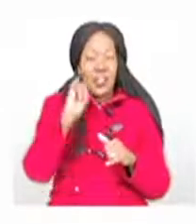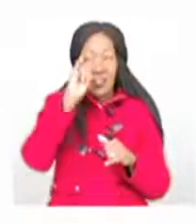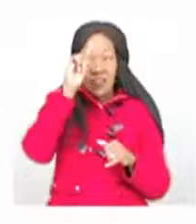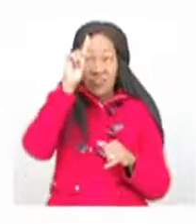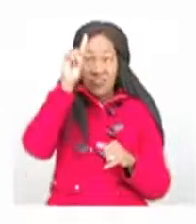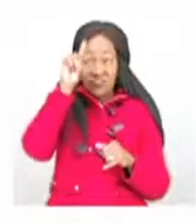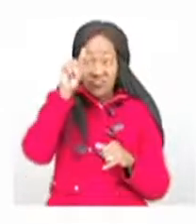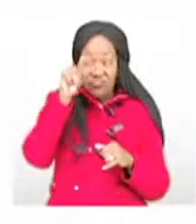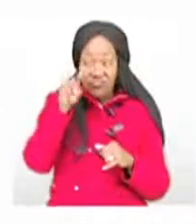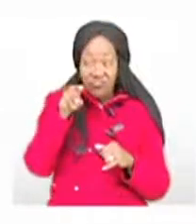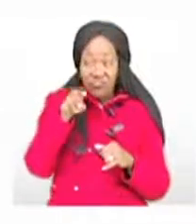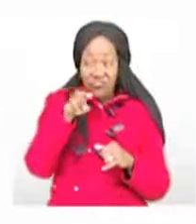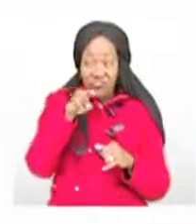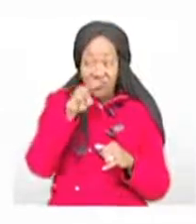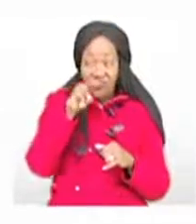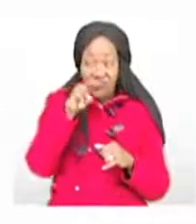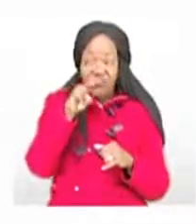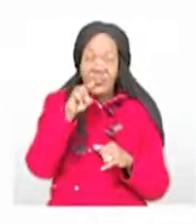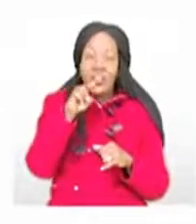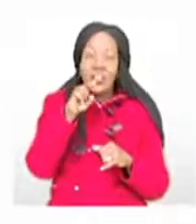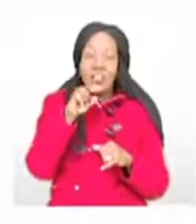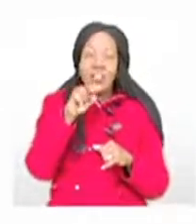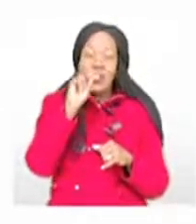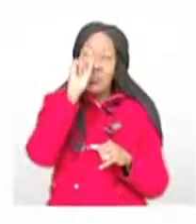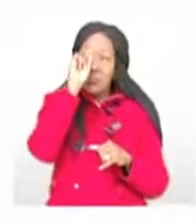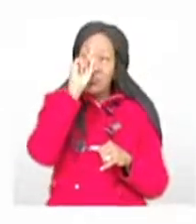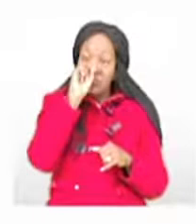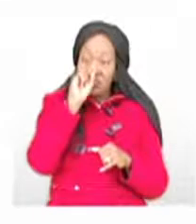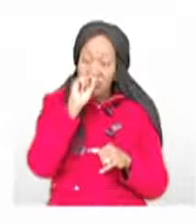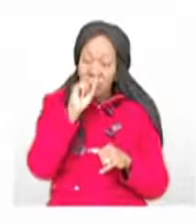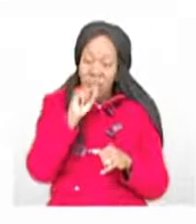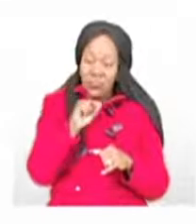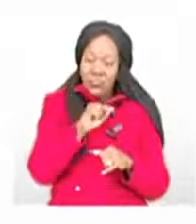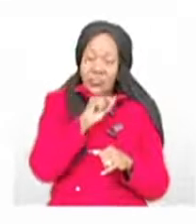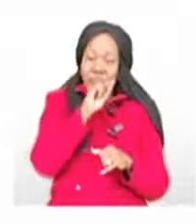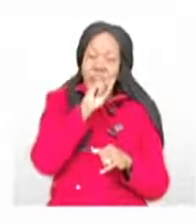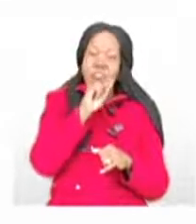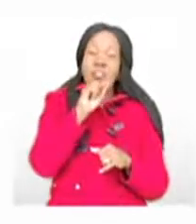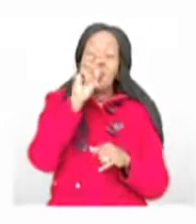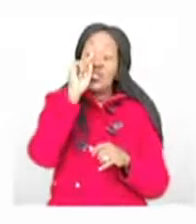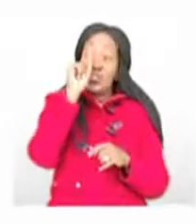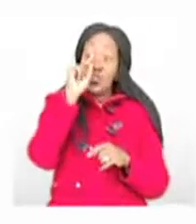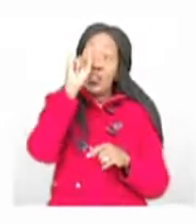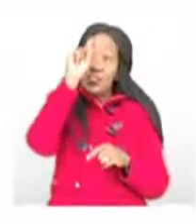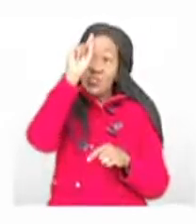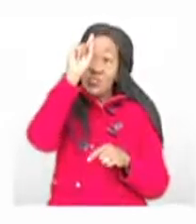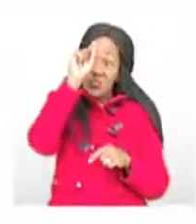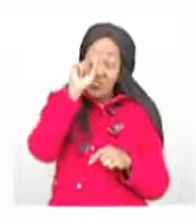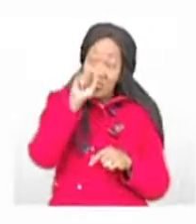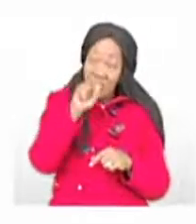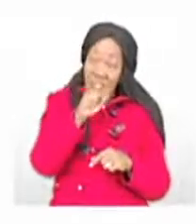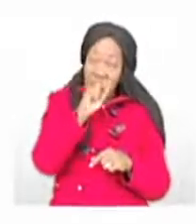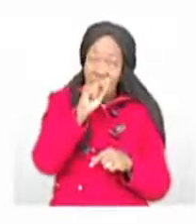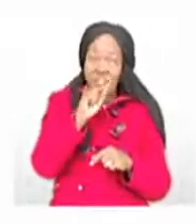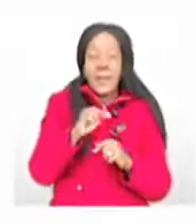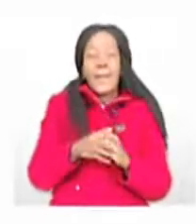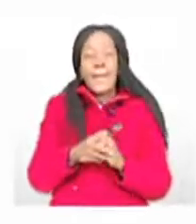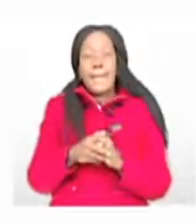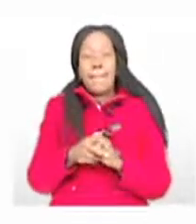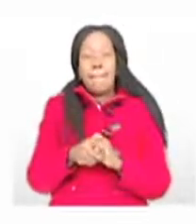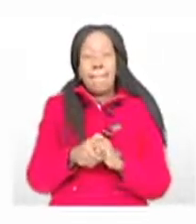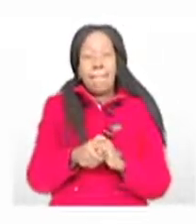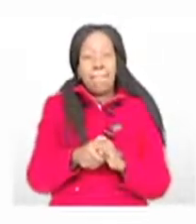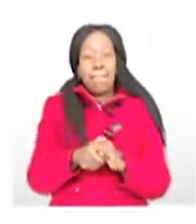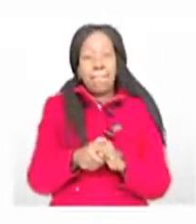the dot. The arrow shows us exactly what we are supposed to do. We start from where